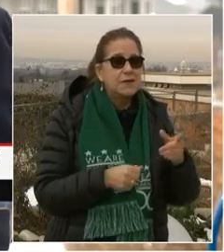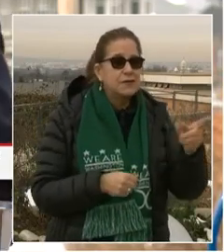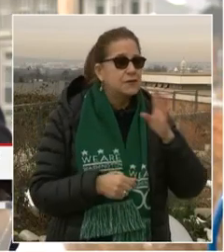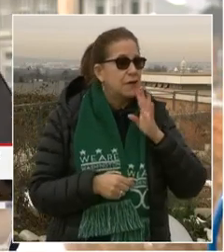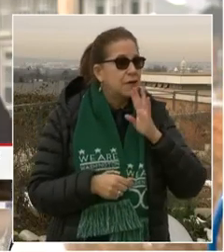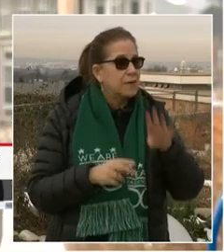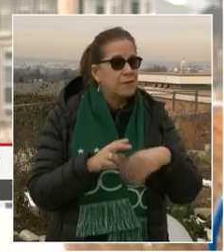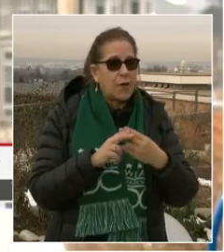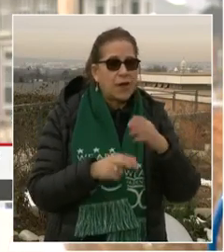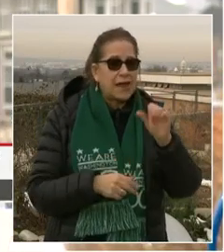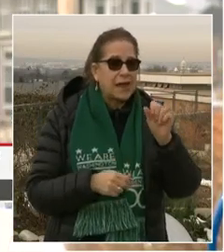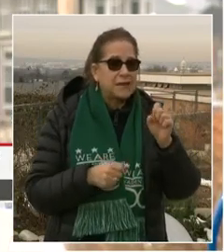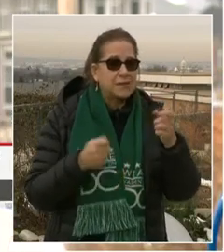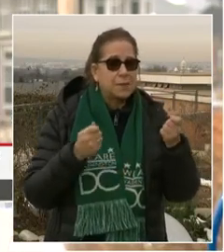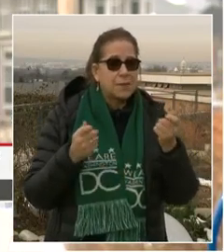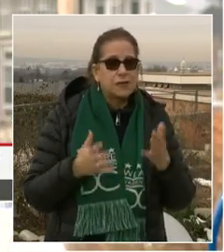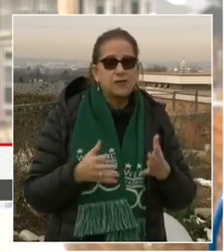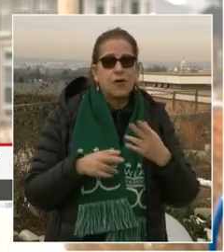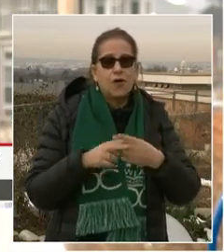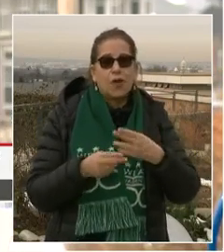program.